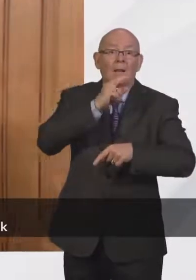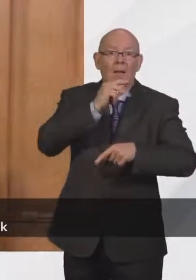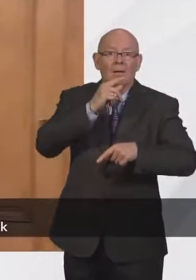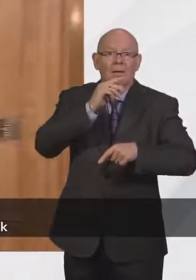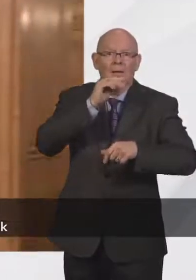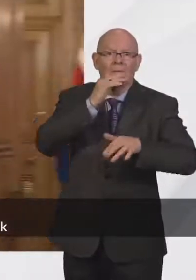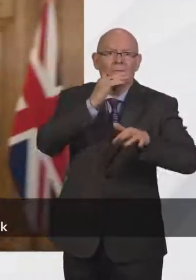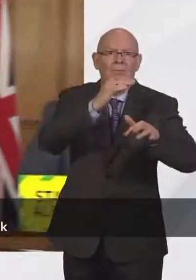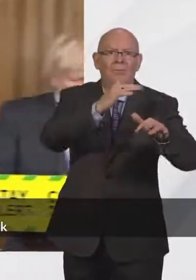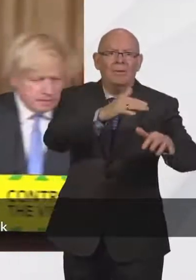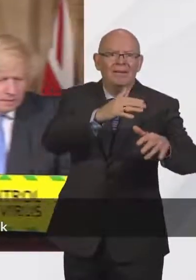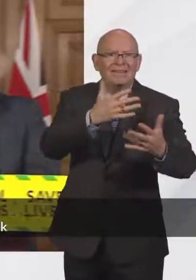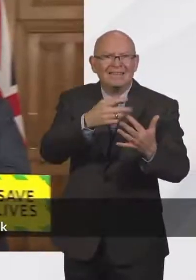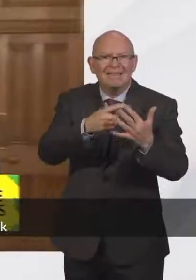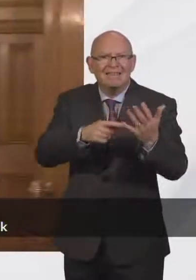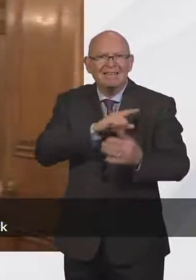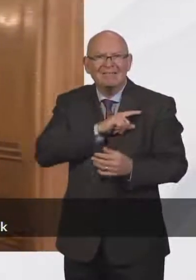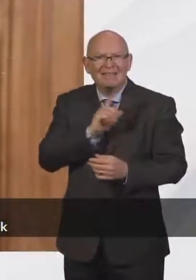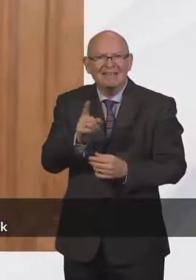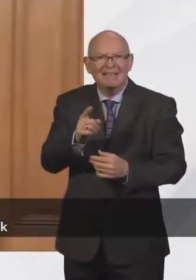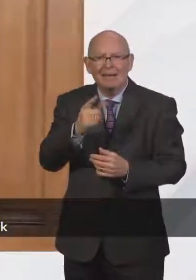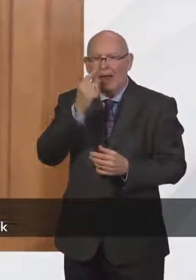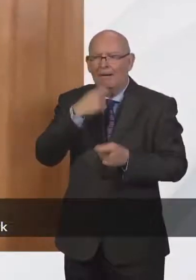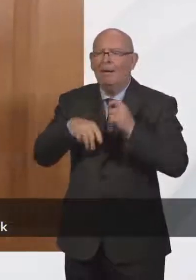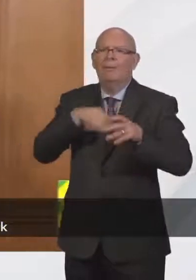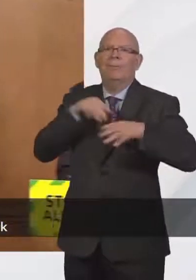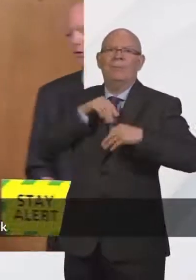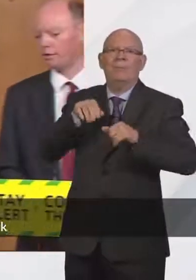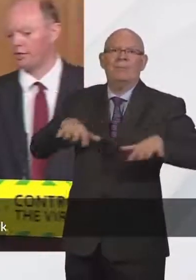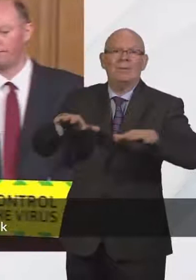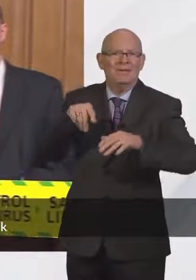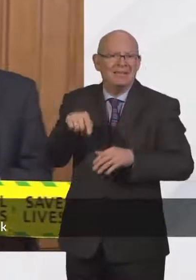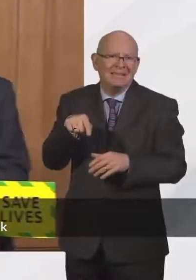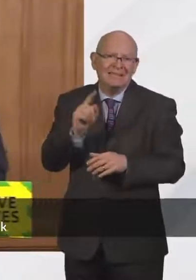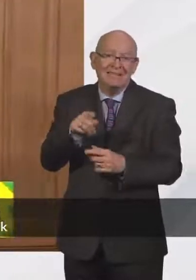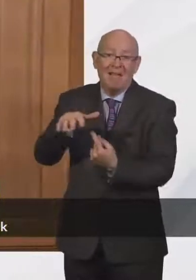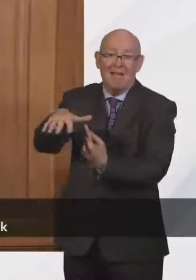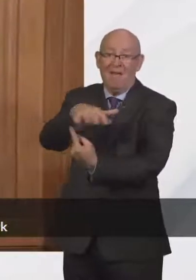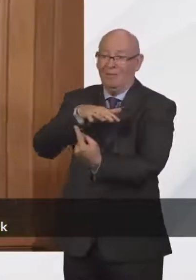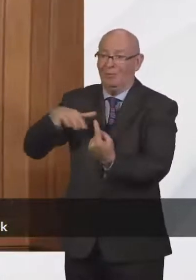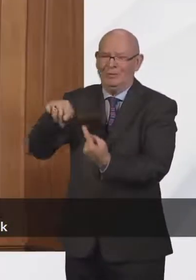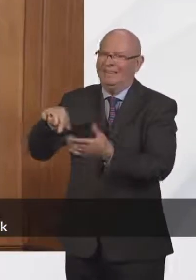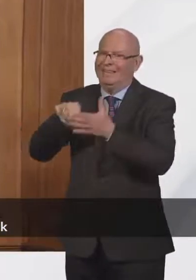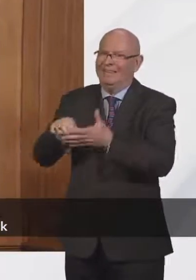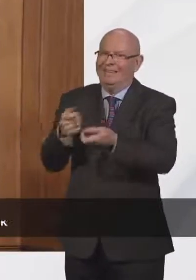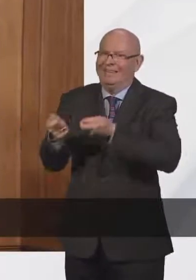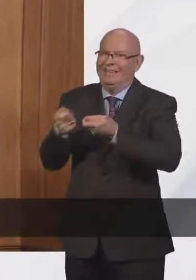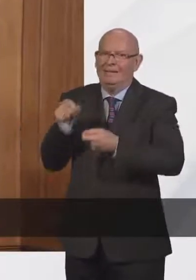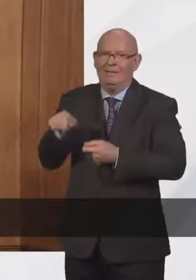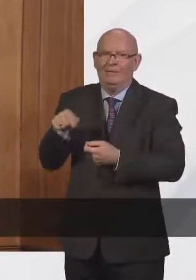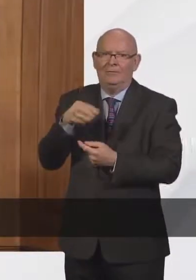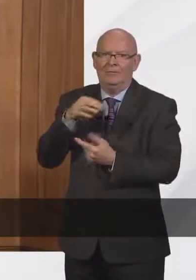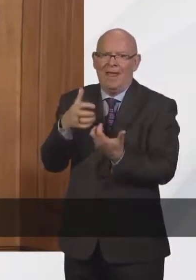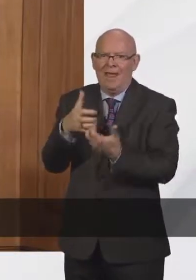No, I think the only thing I would add to that is in many environments, it looks as if things like meat packing will be included in